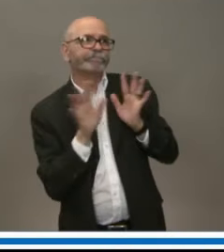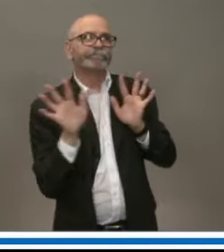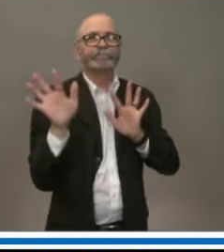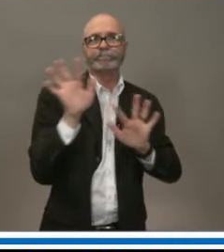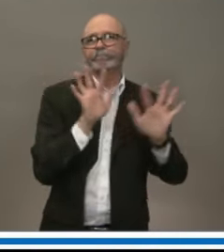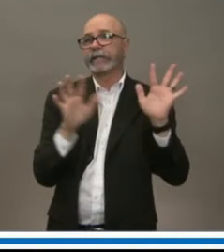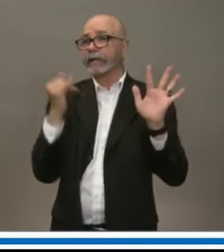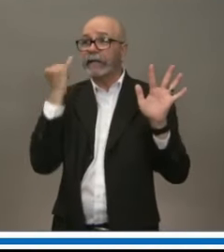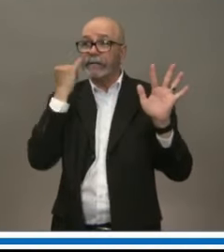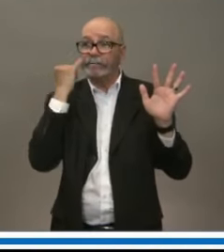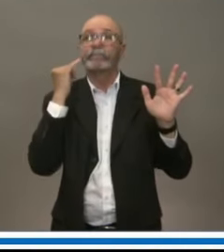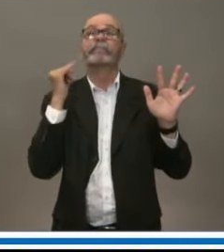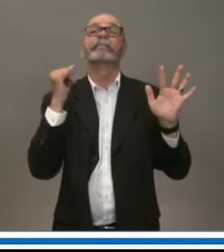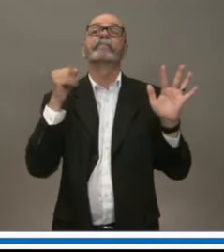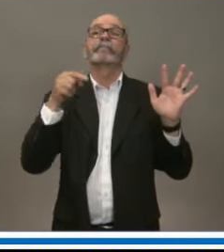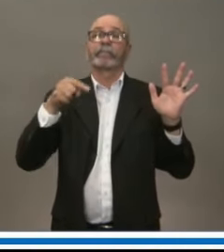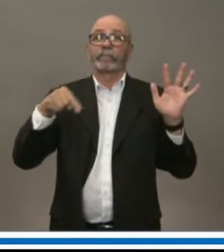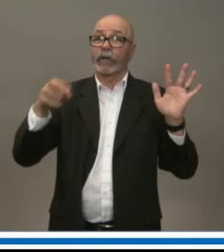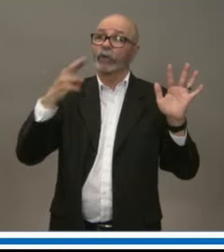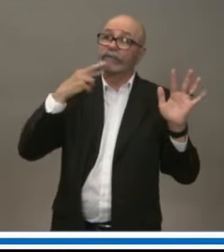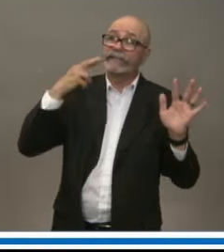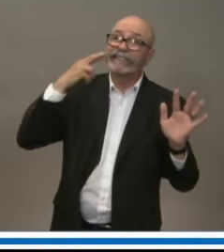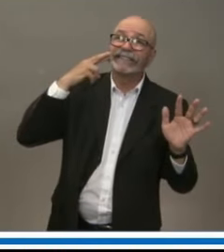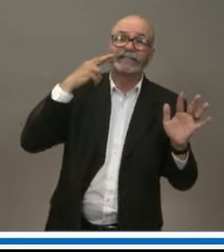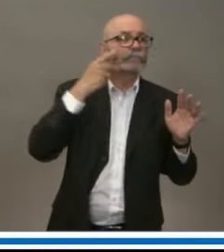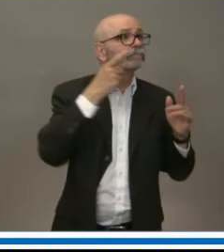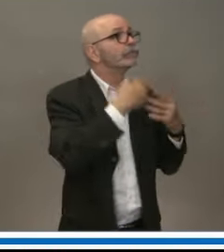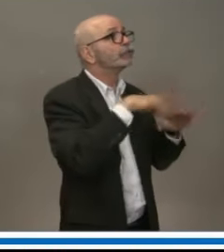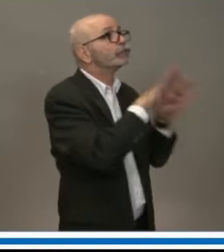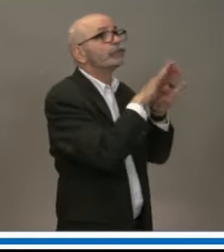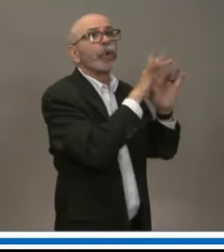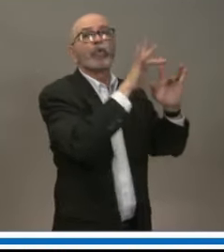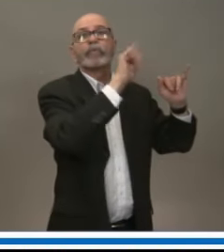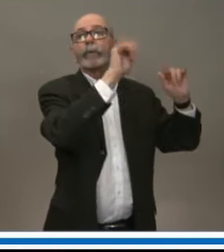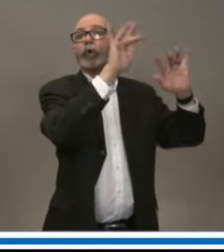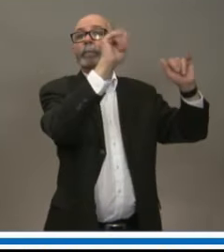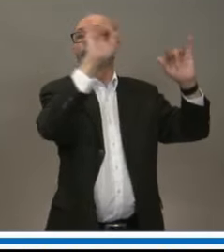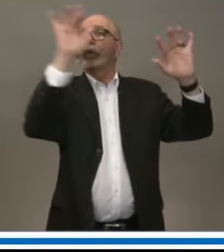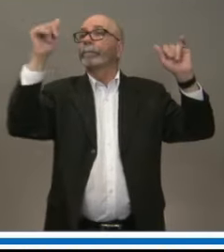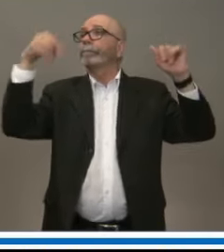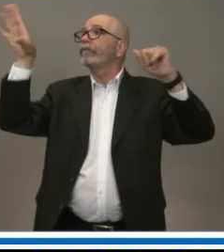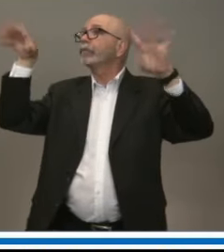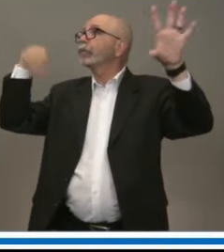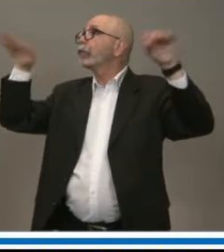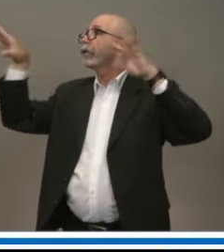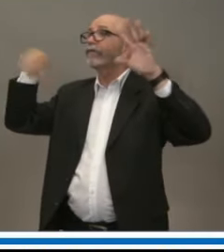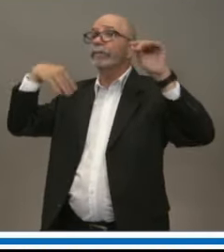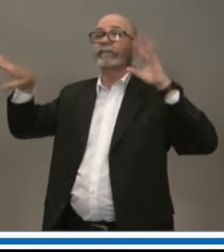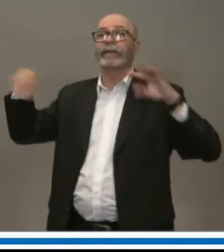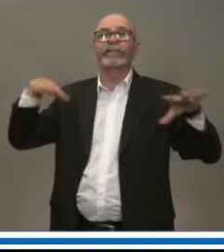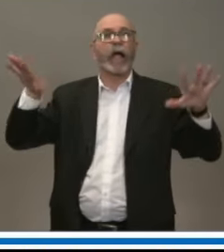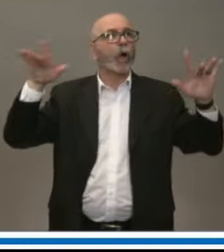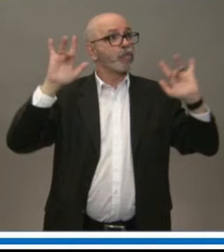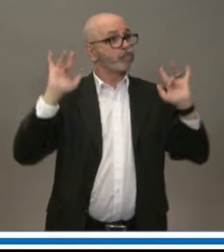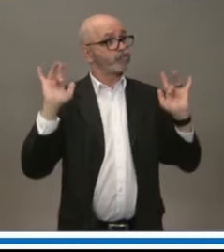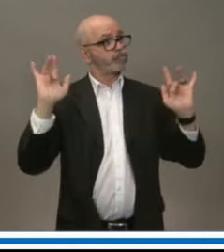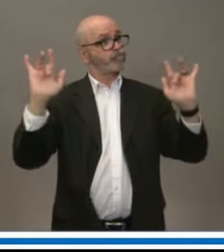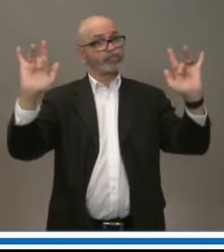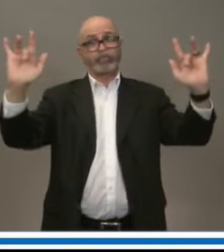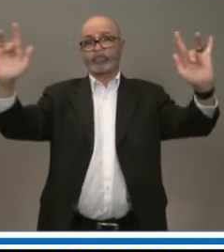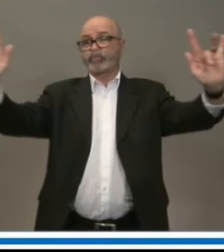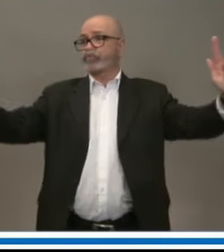often the movement is when residences close down, and then people are looking to move off campus, and those residences are pretty empty at this point. We're dealing with some